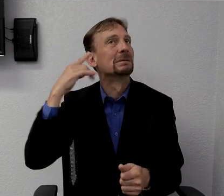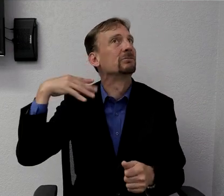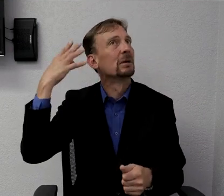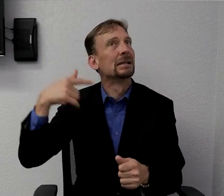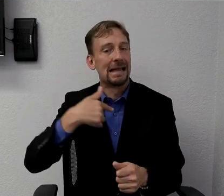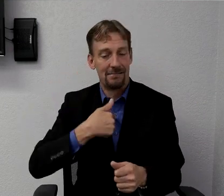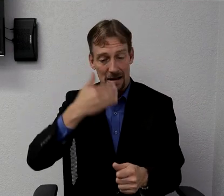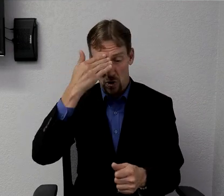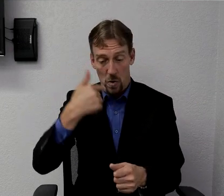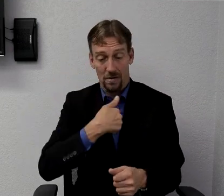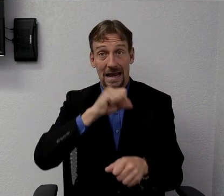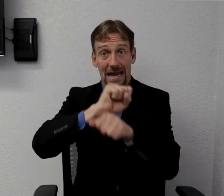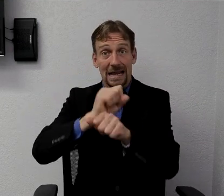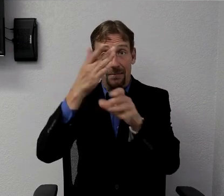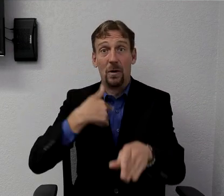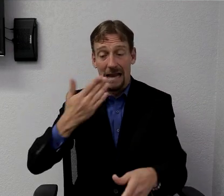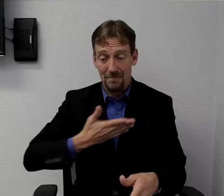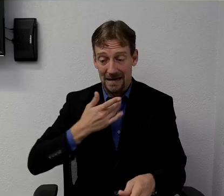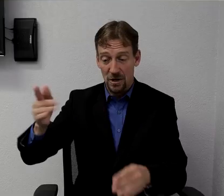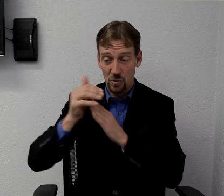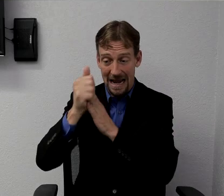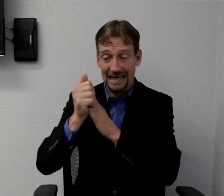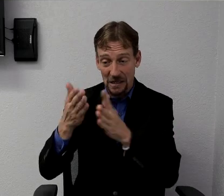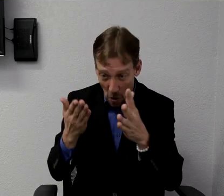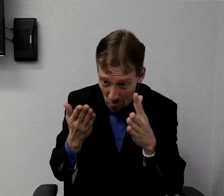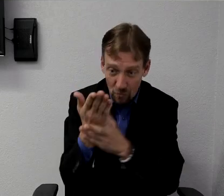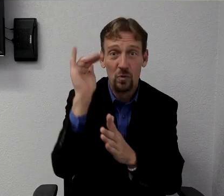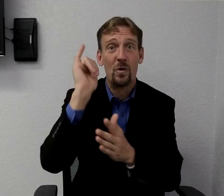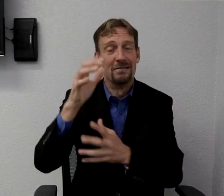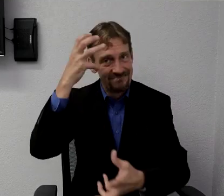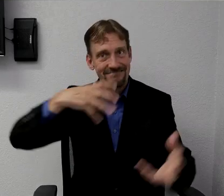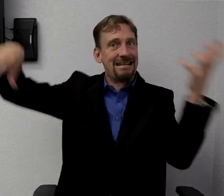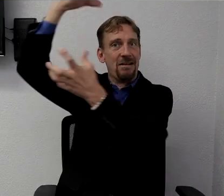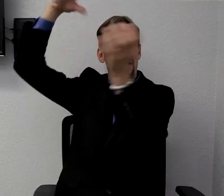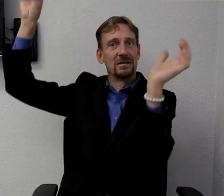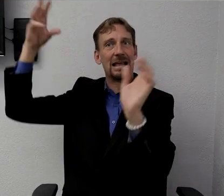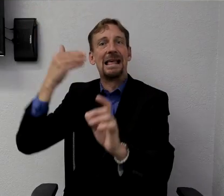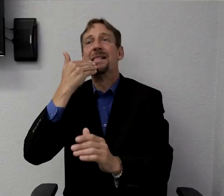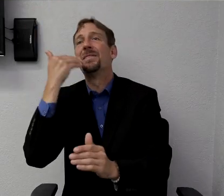our leader guiding us through this chaos. Thank you, Deb, and thank all of you.